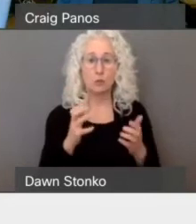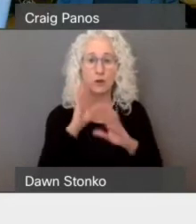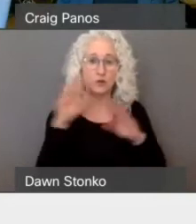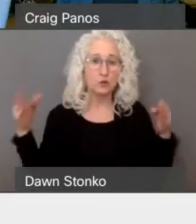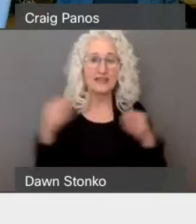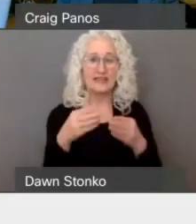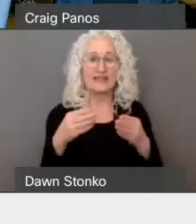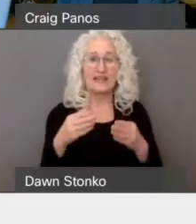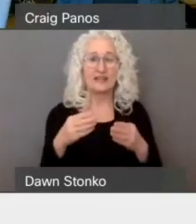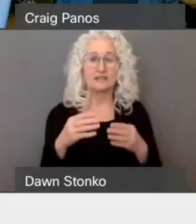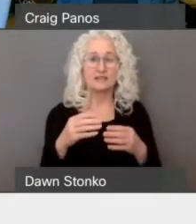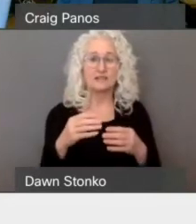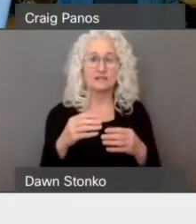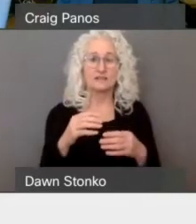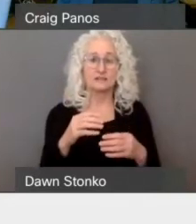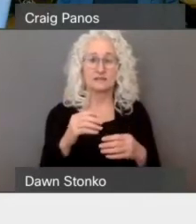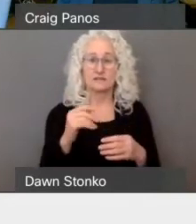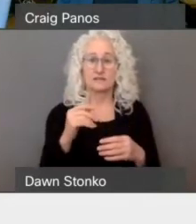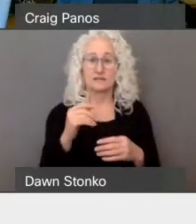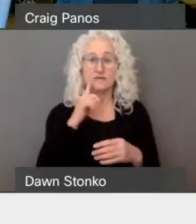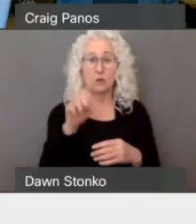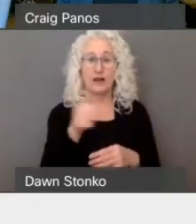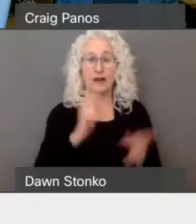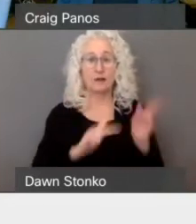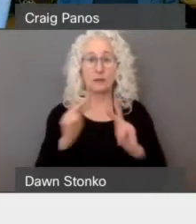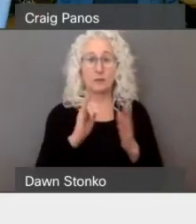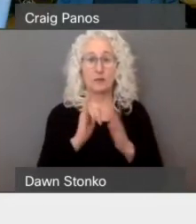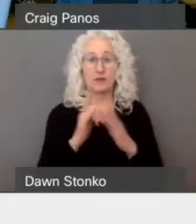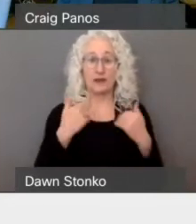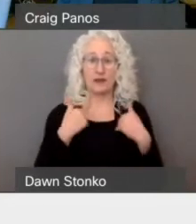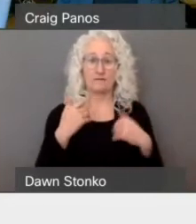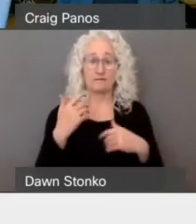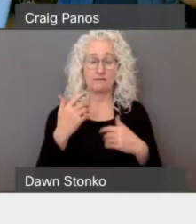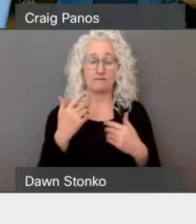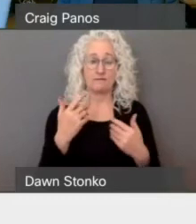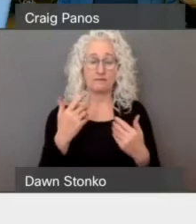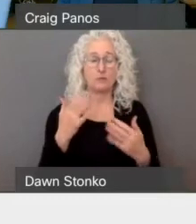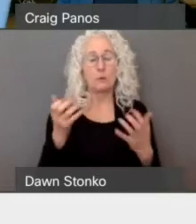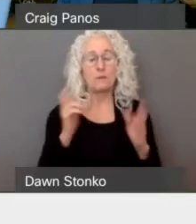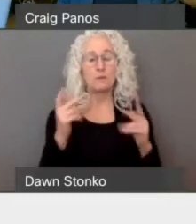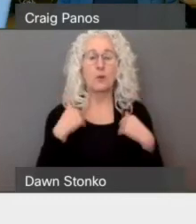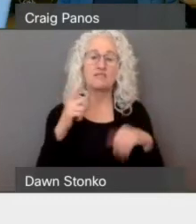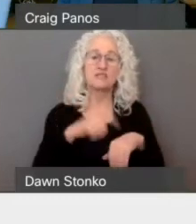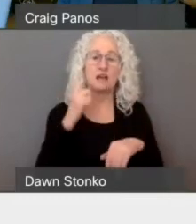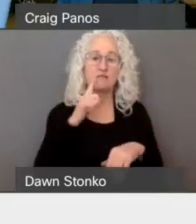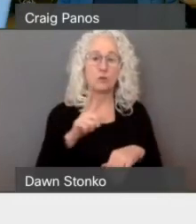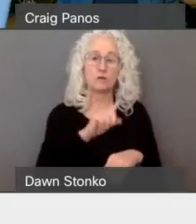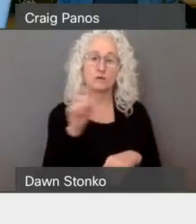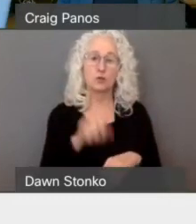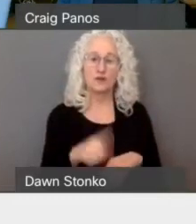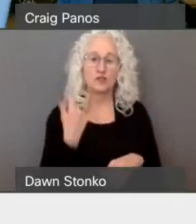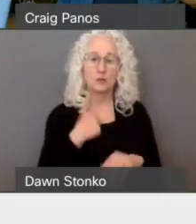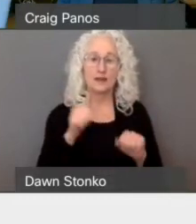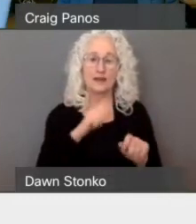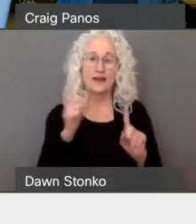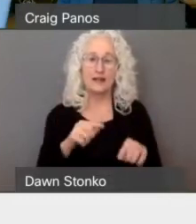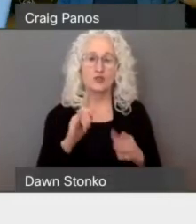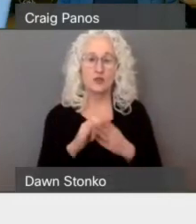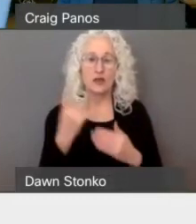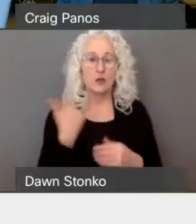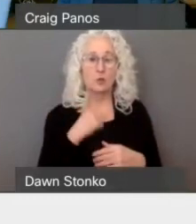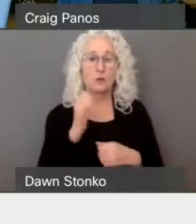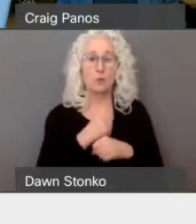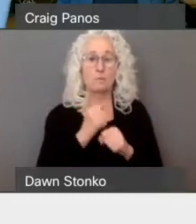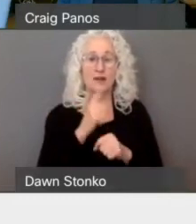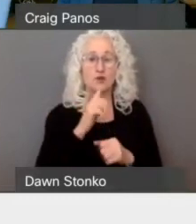on letting folks have time for questions, so we'll address that. And like I said, we'll make sure to share the information.